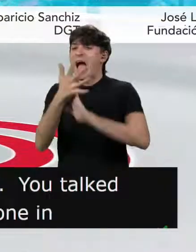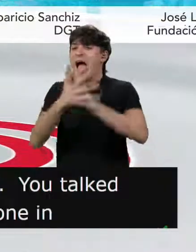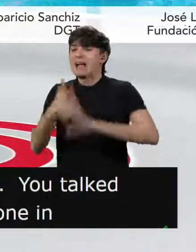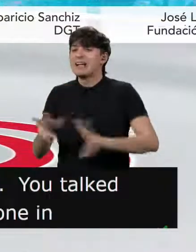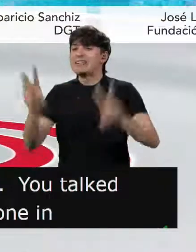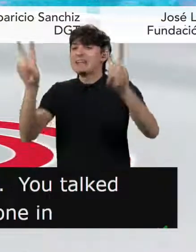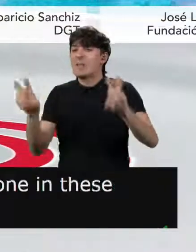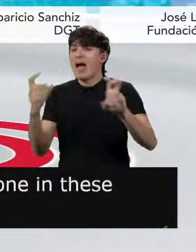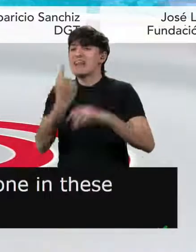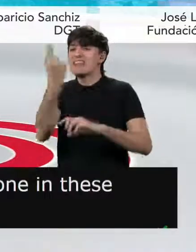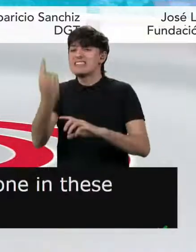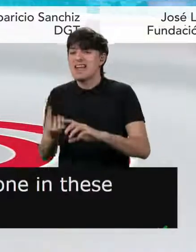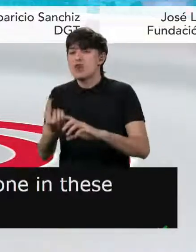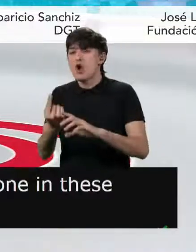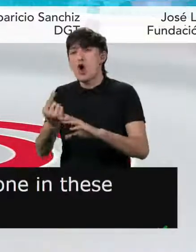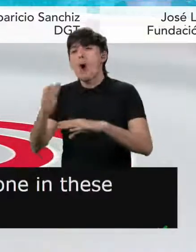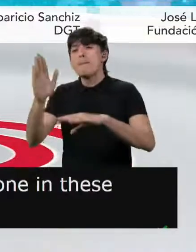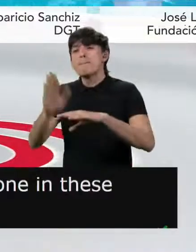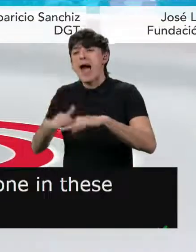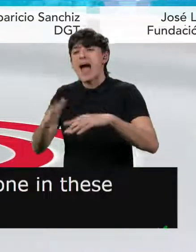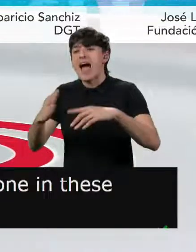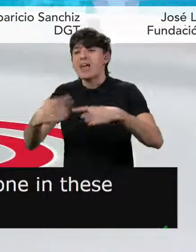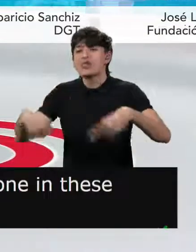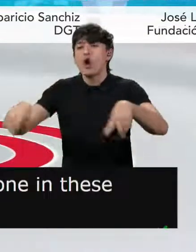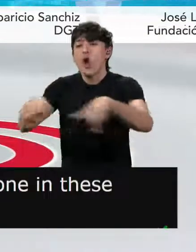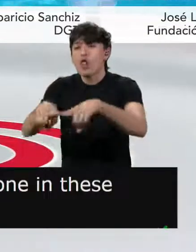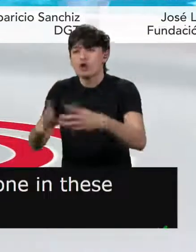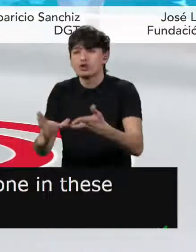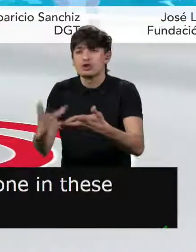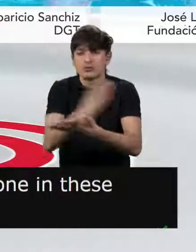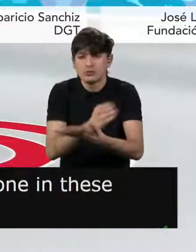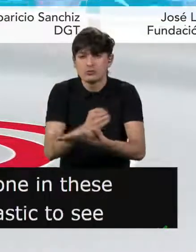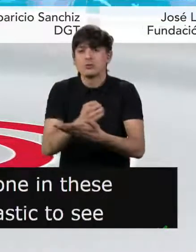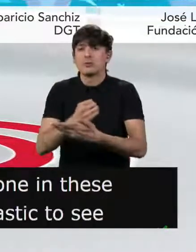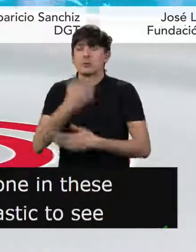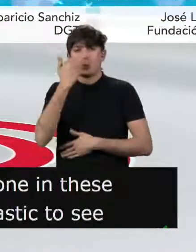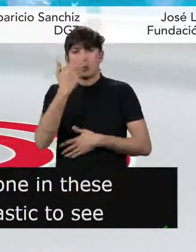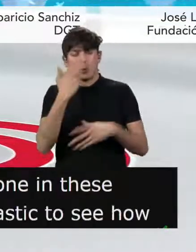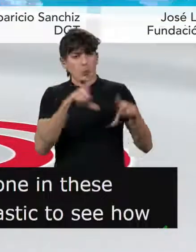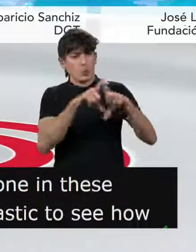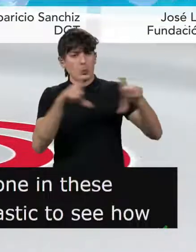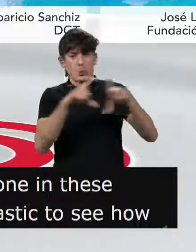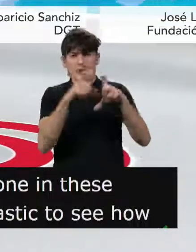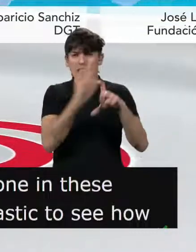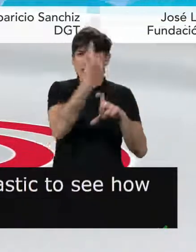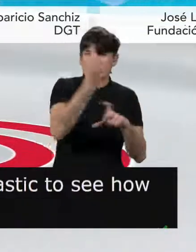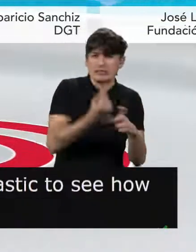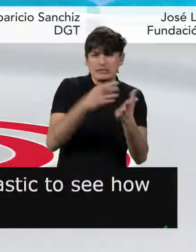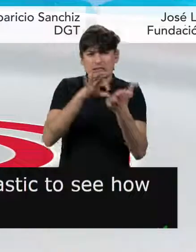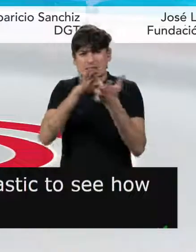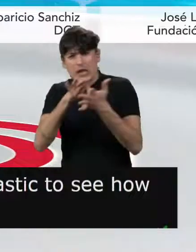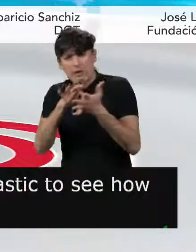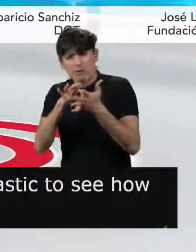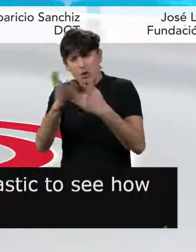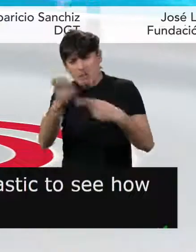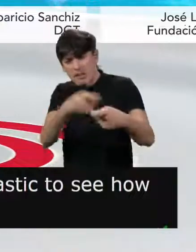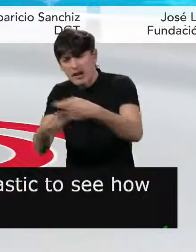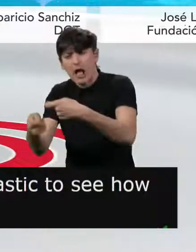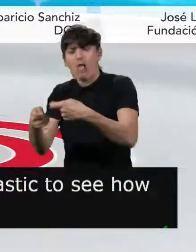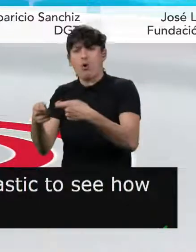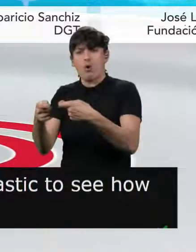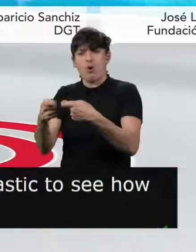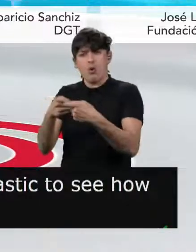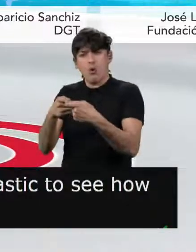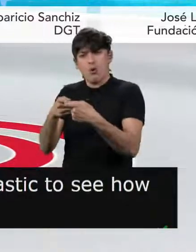for everyone. So it's fantastic to see how big corporations offer and design these types of